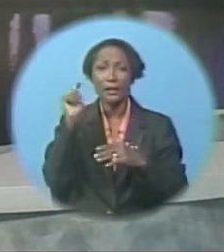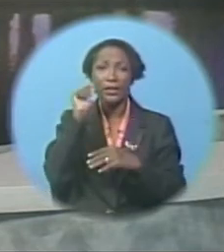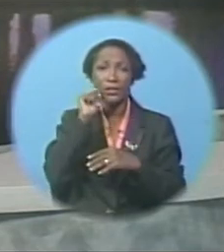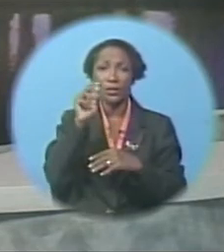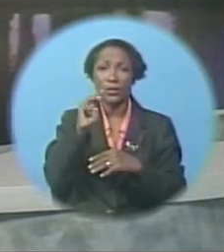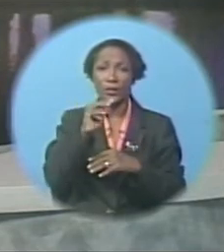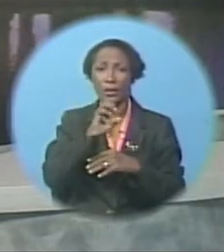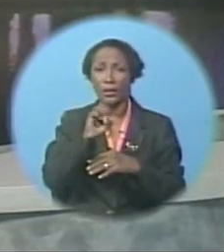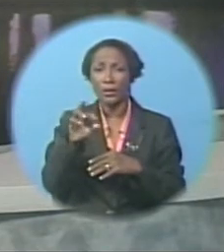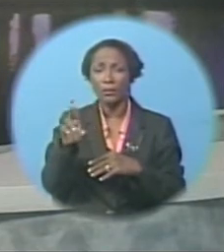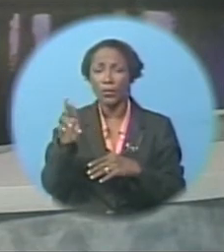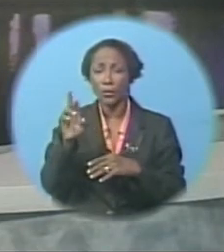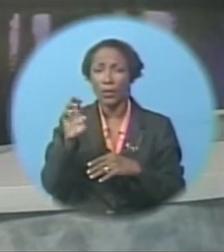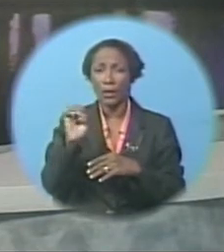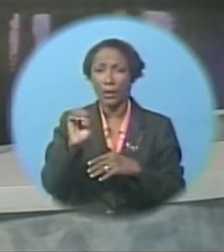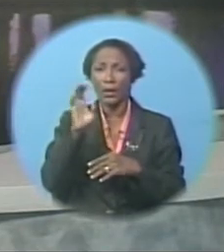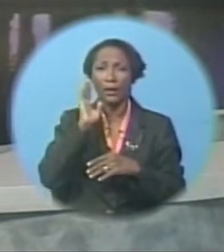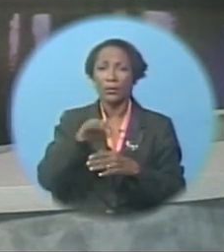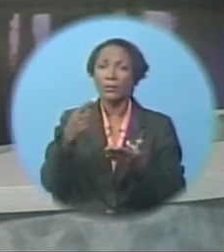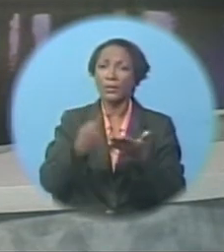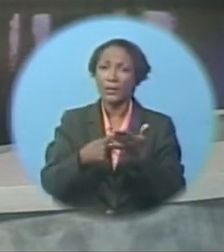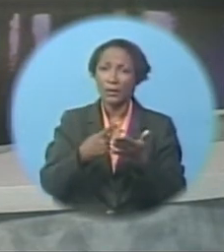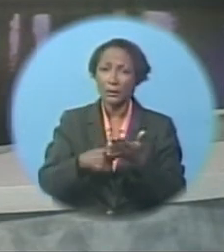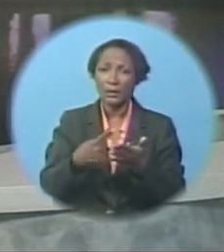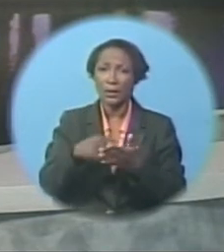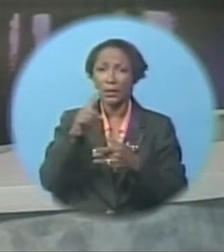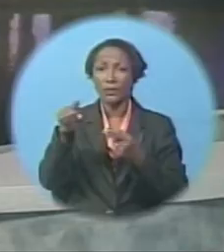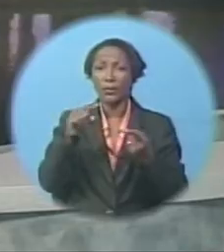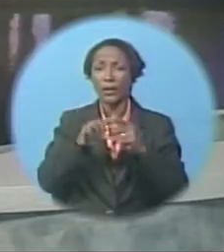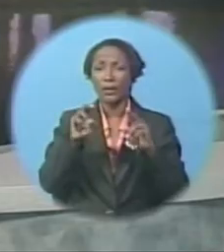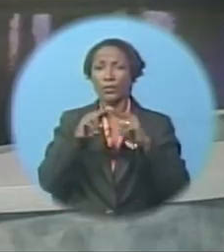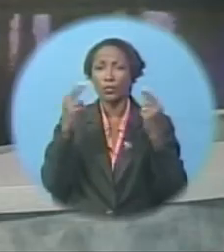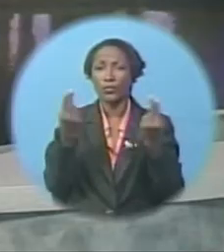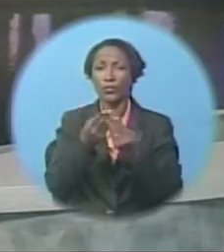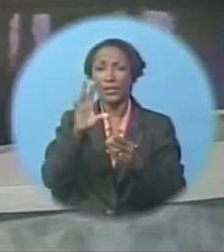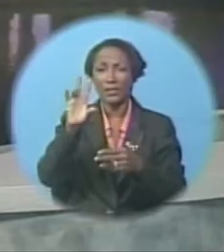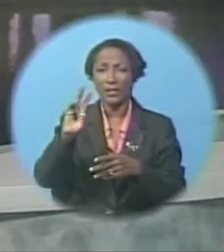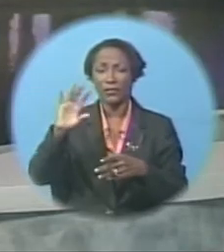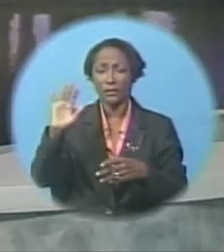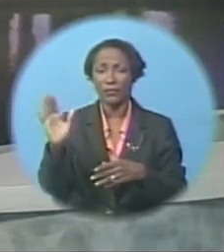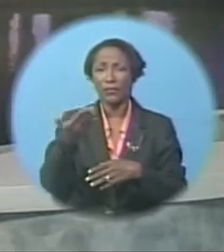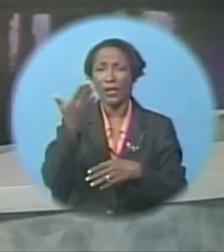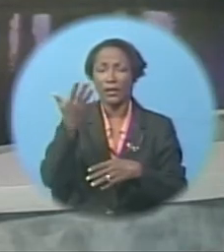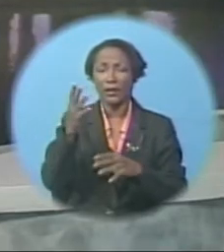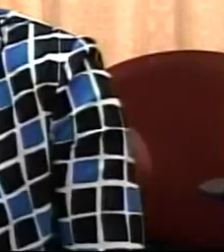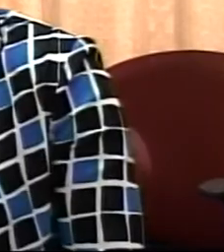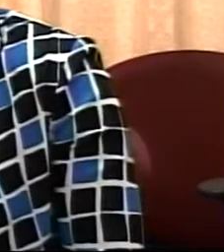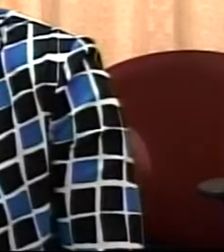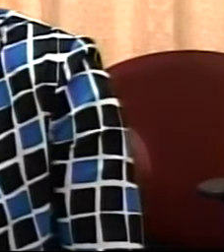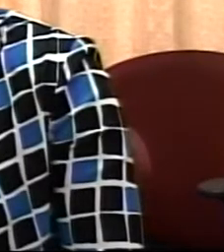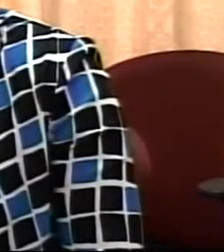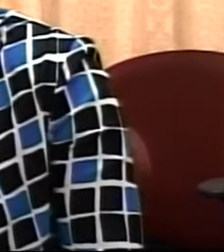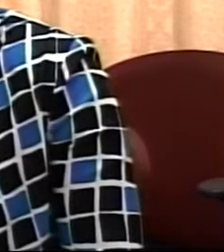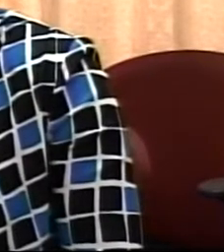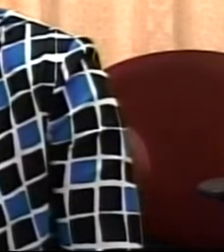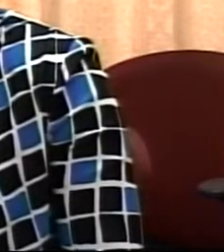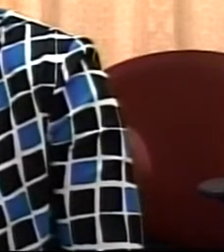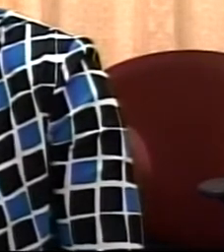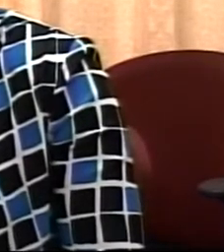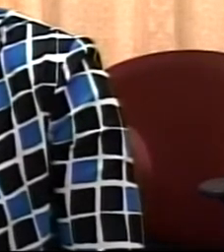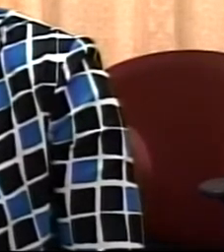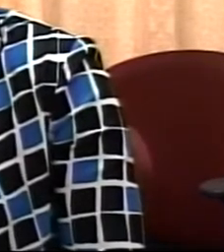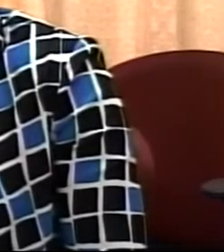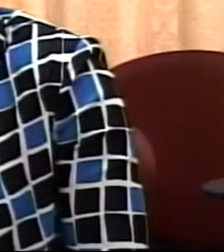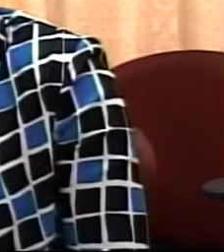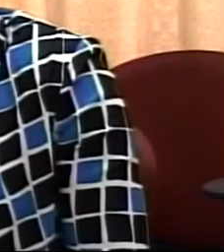be discussed during the union's 75th Delegates Conference, which comes off tomorrow. Some of these violent